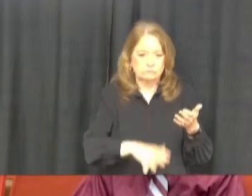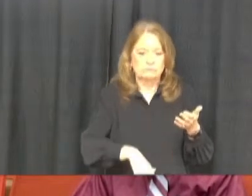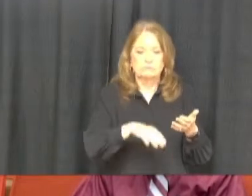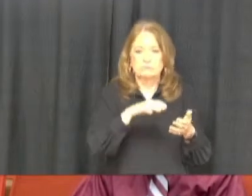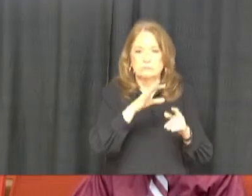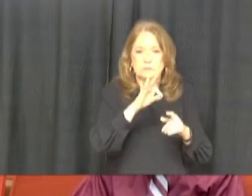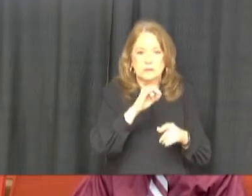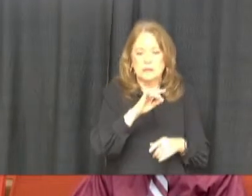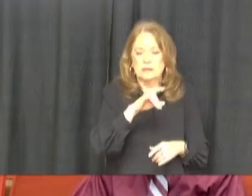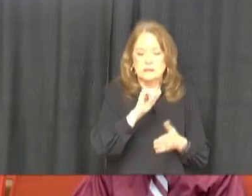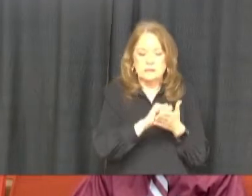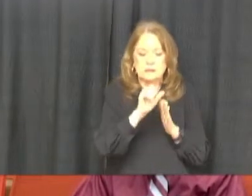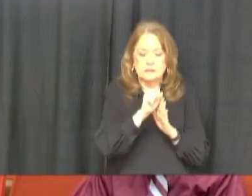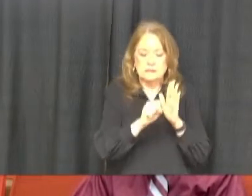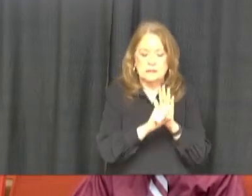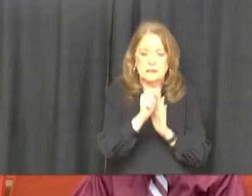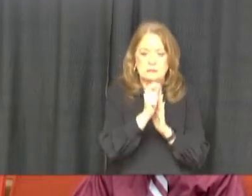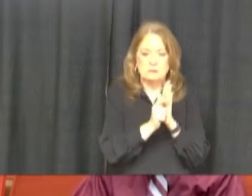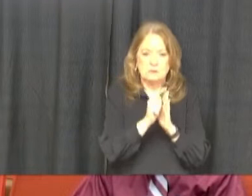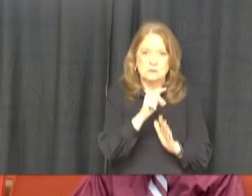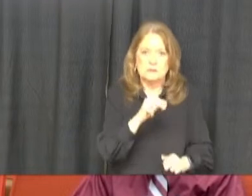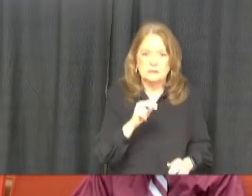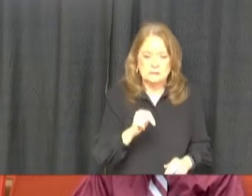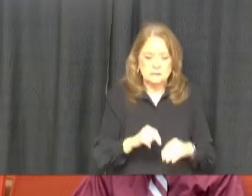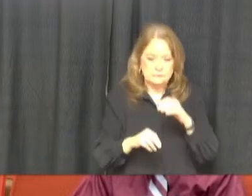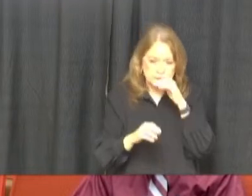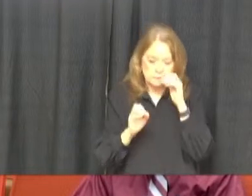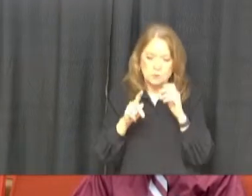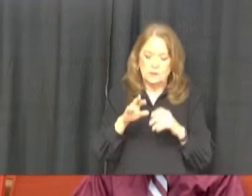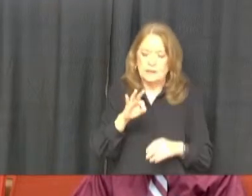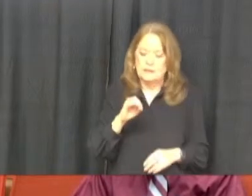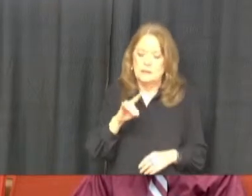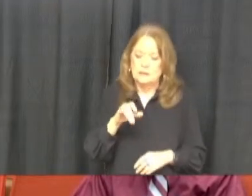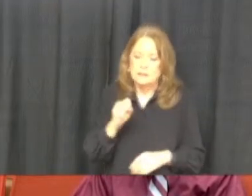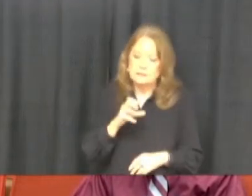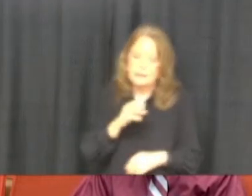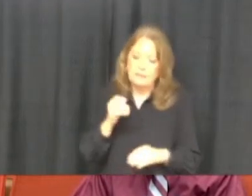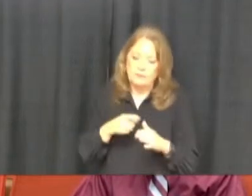That's state law, Tennessee. Okay. 90 days. And then